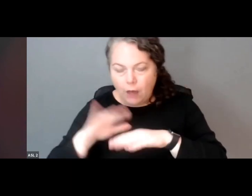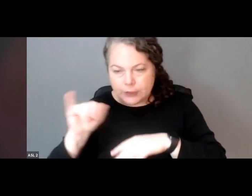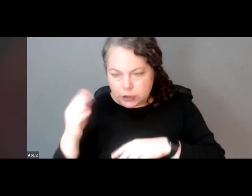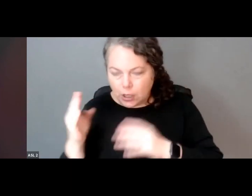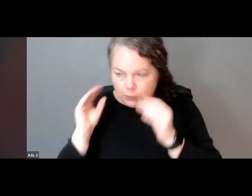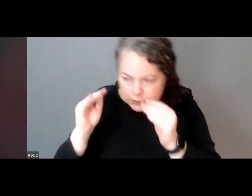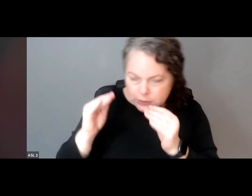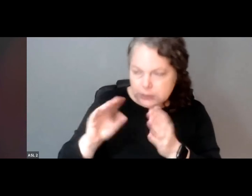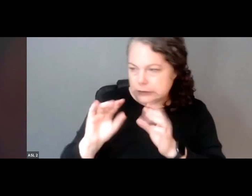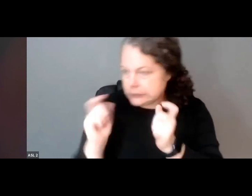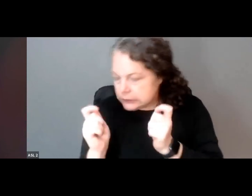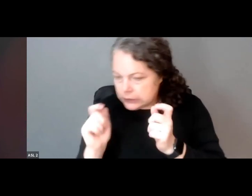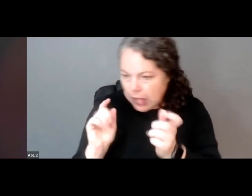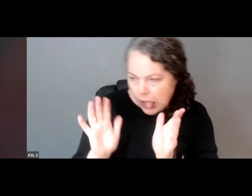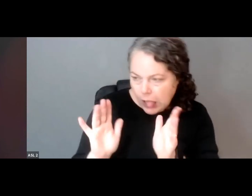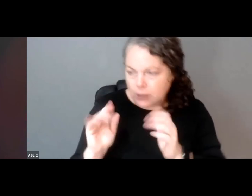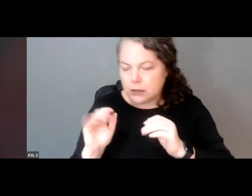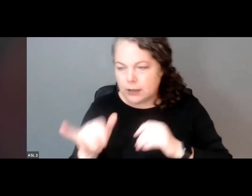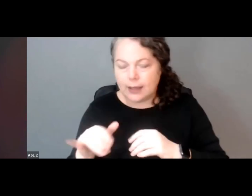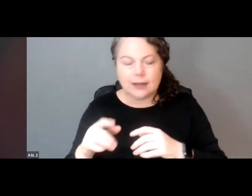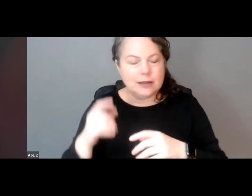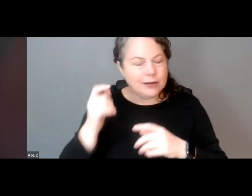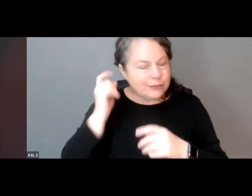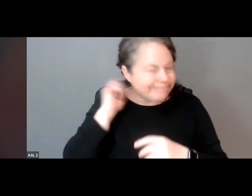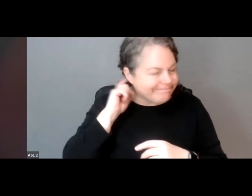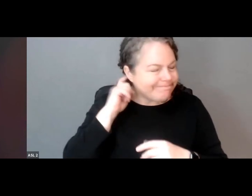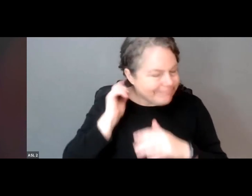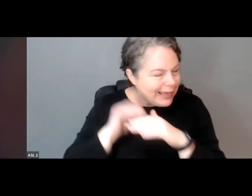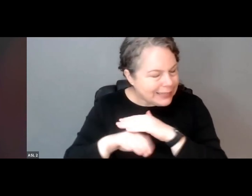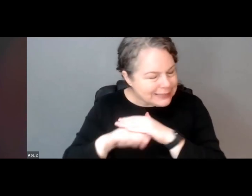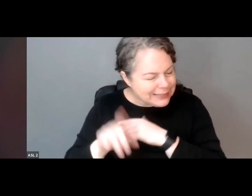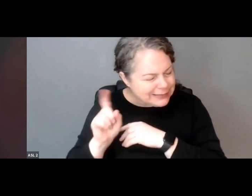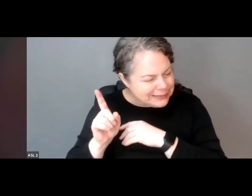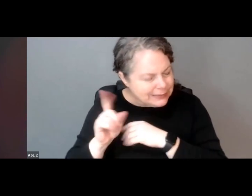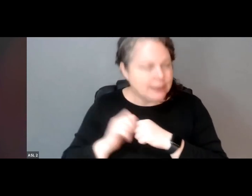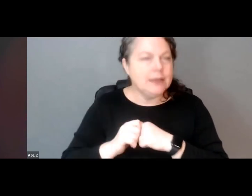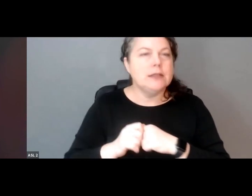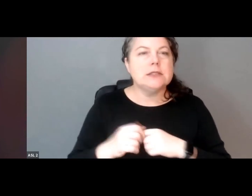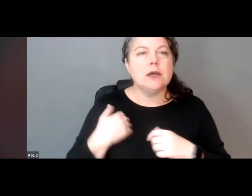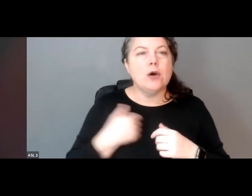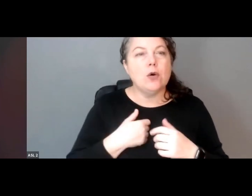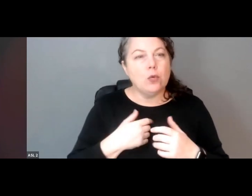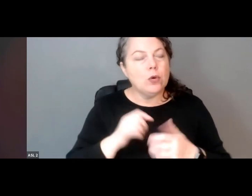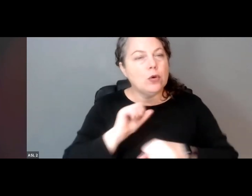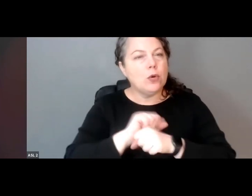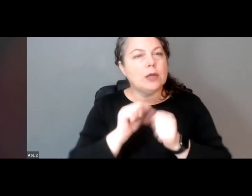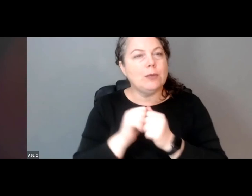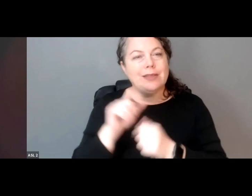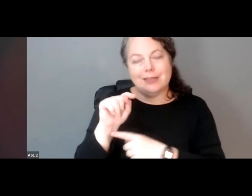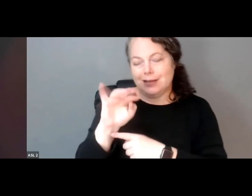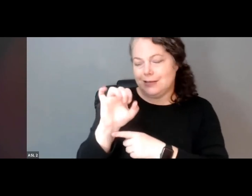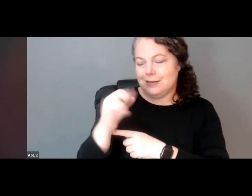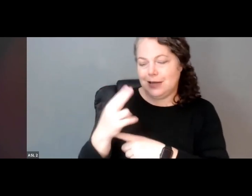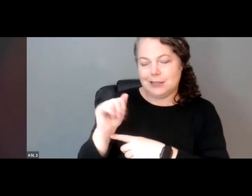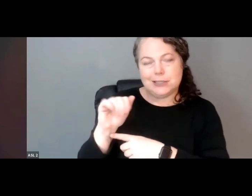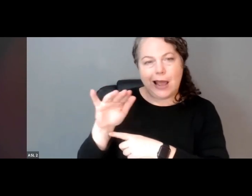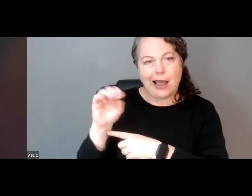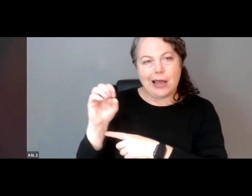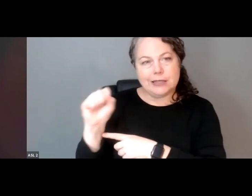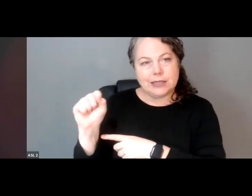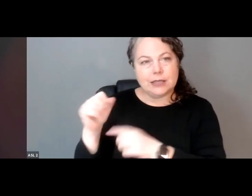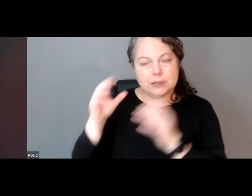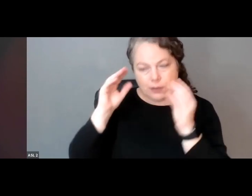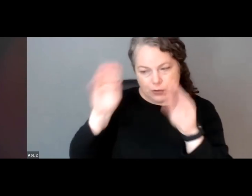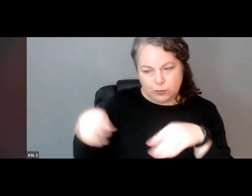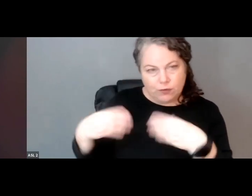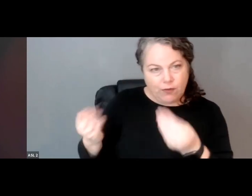design with accessibility in mind. So we are working with teach access to provide the consumer, the end user, but also